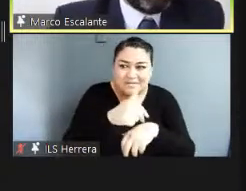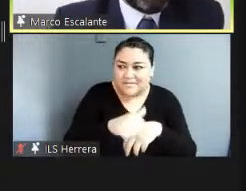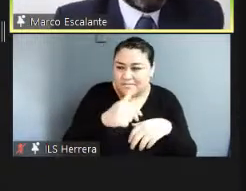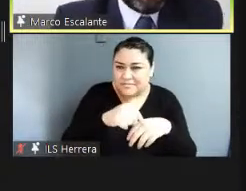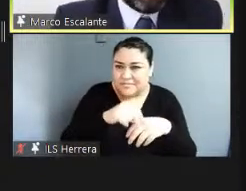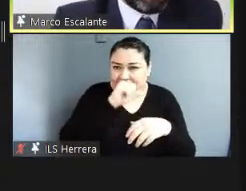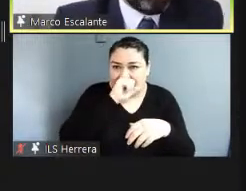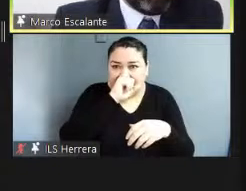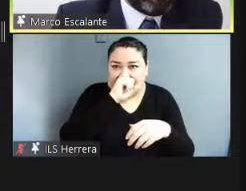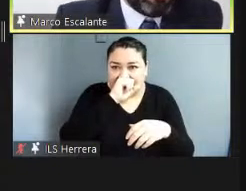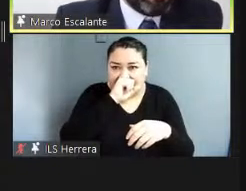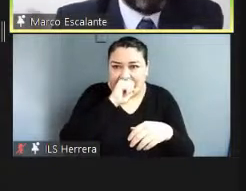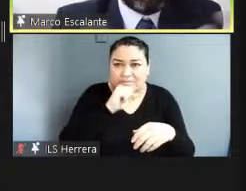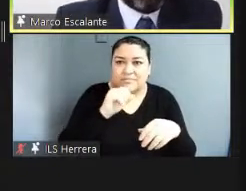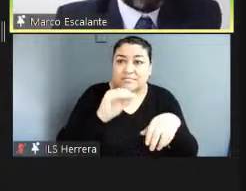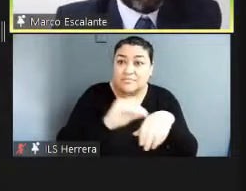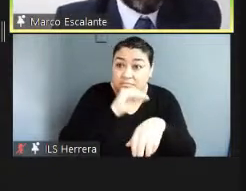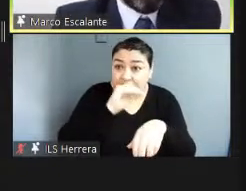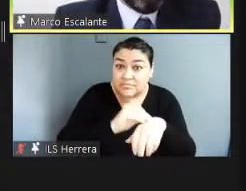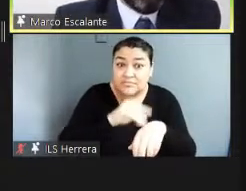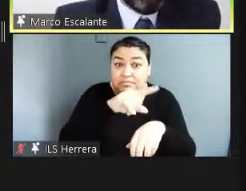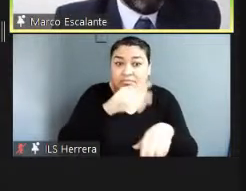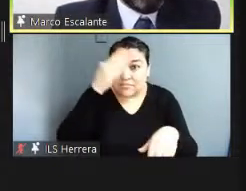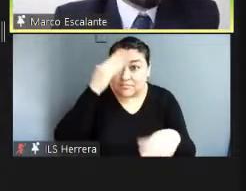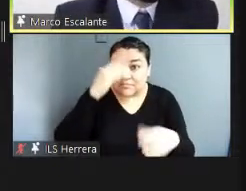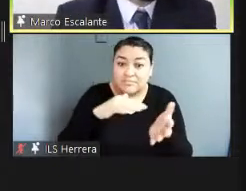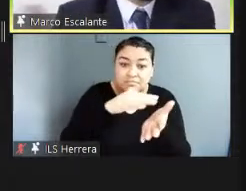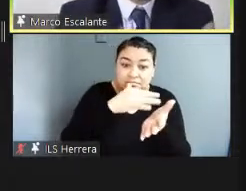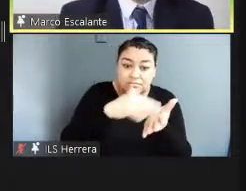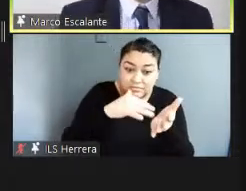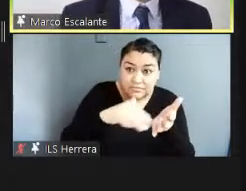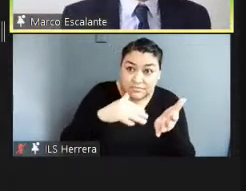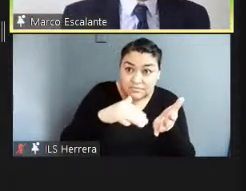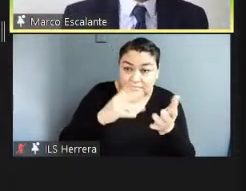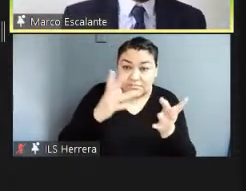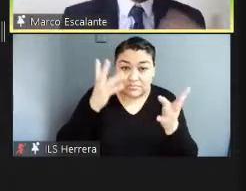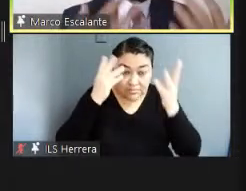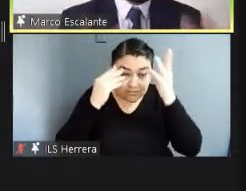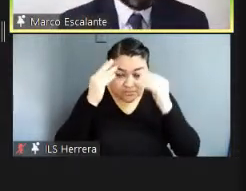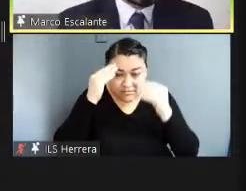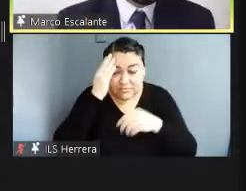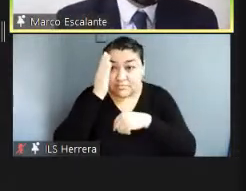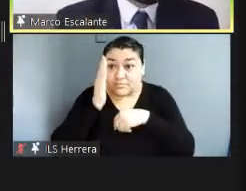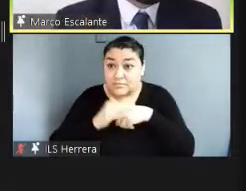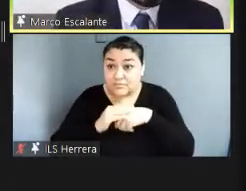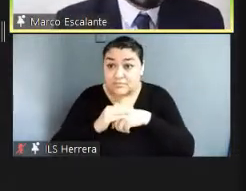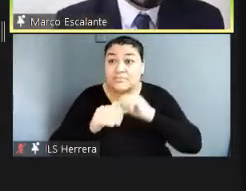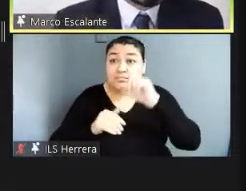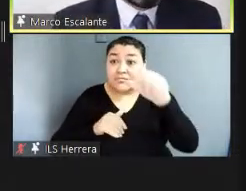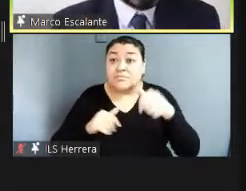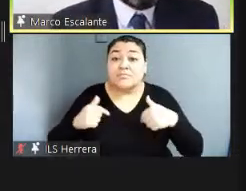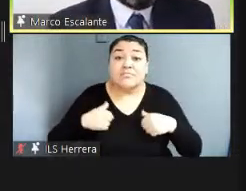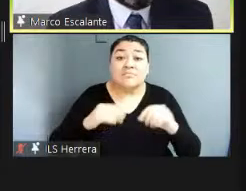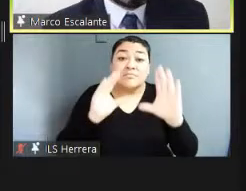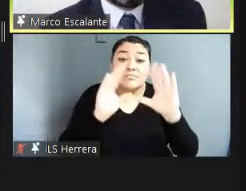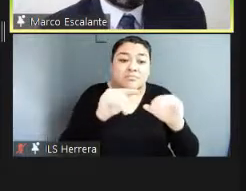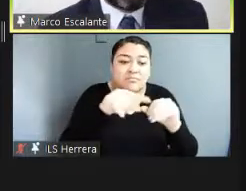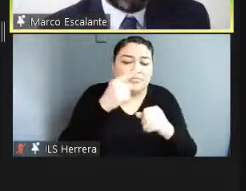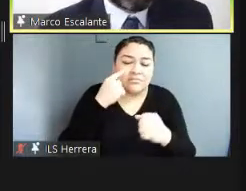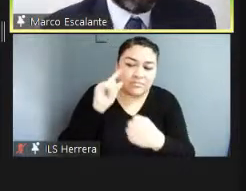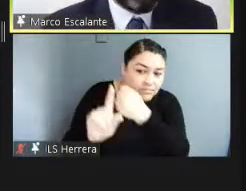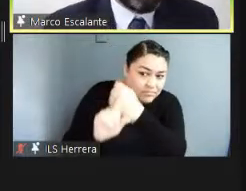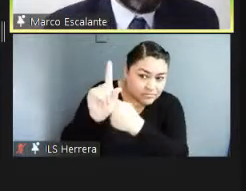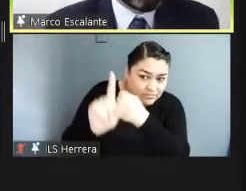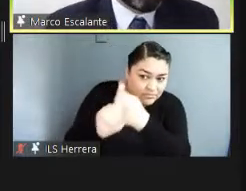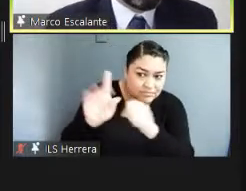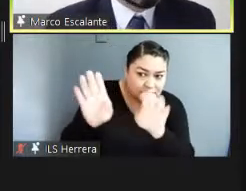competency-based evaluation, but our grades are in numbers, and students are used to learning by memory,